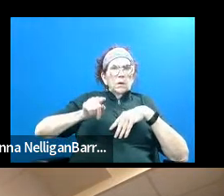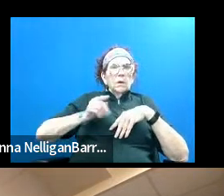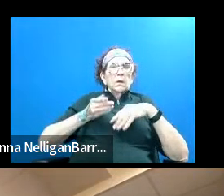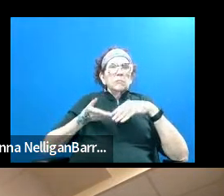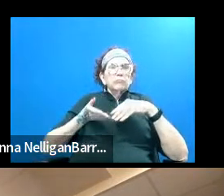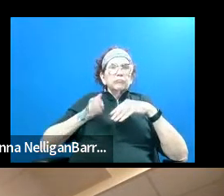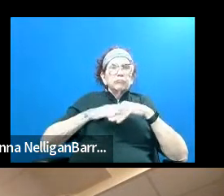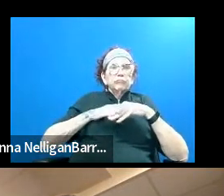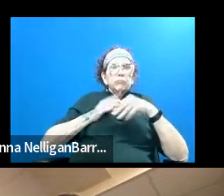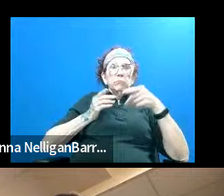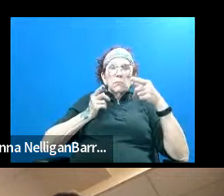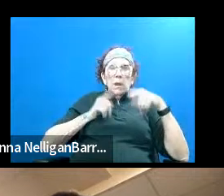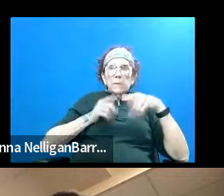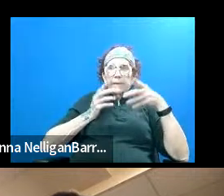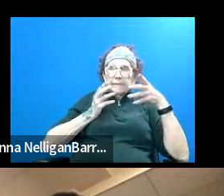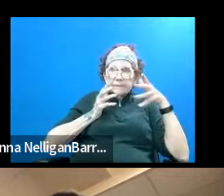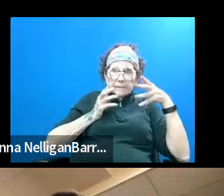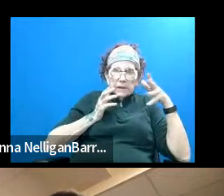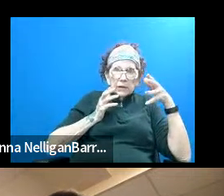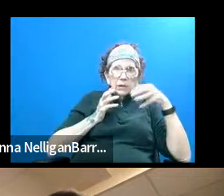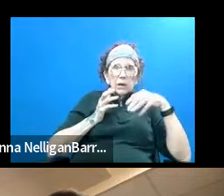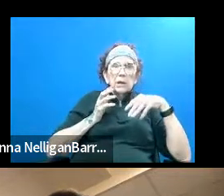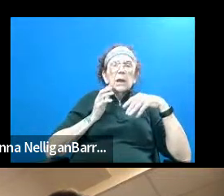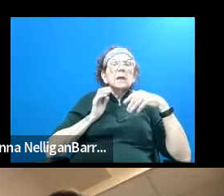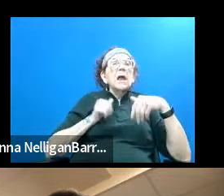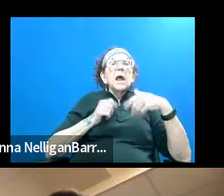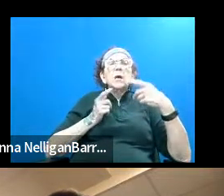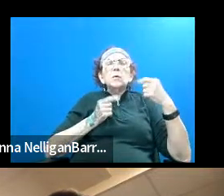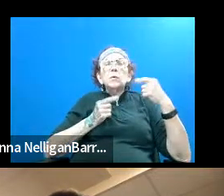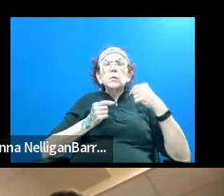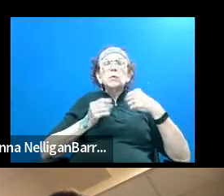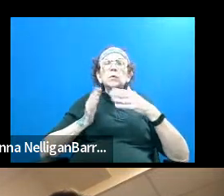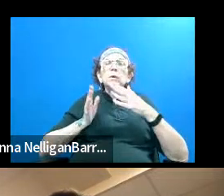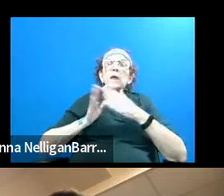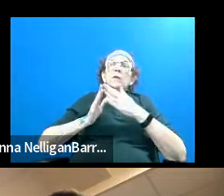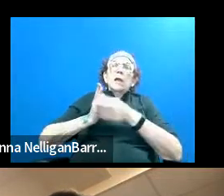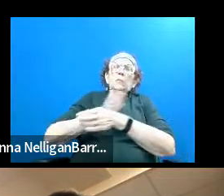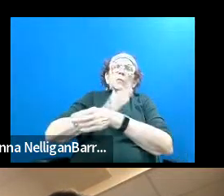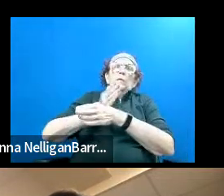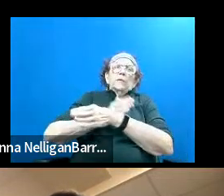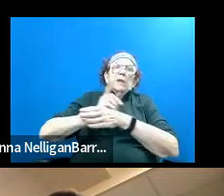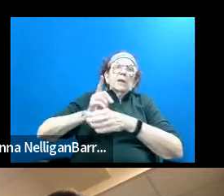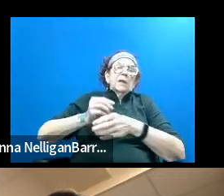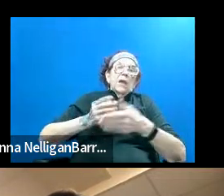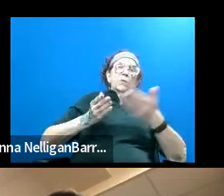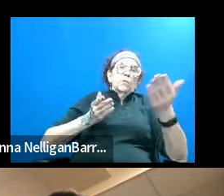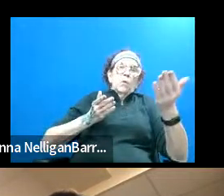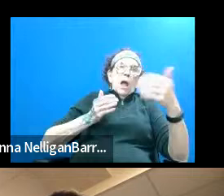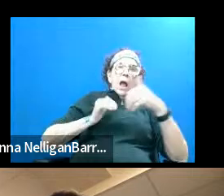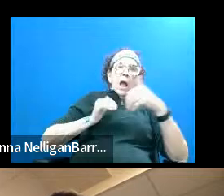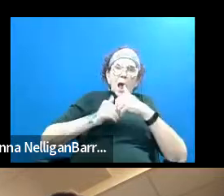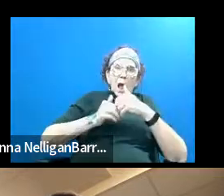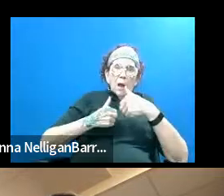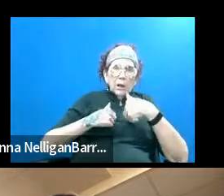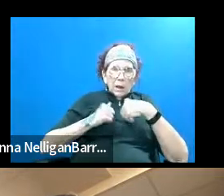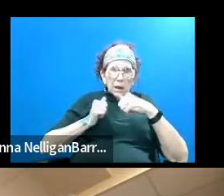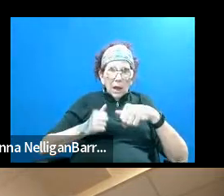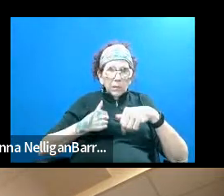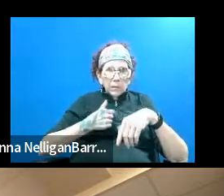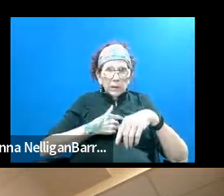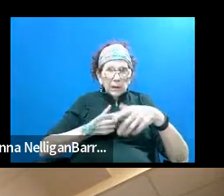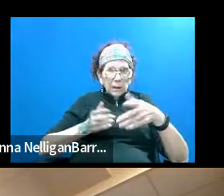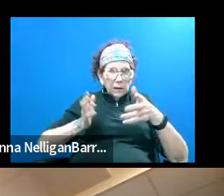next level. So the whole idea will be to better engage those creative forces and organizations in our community. That's the whole point to